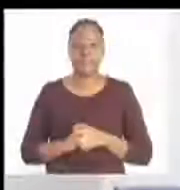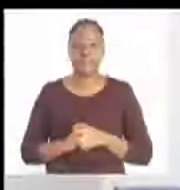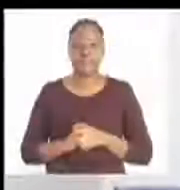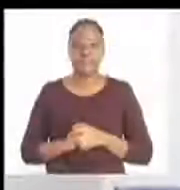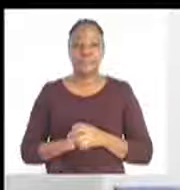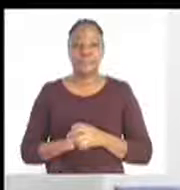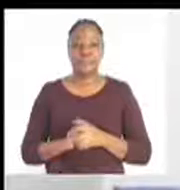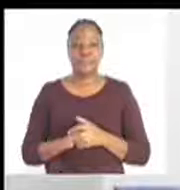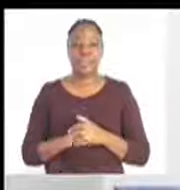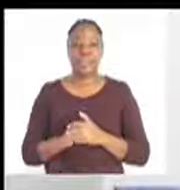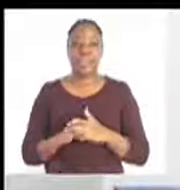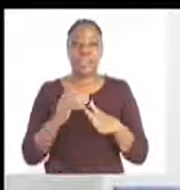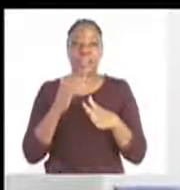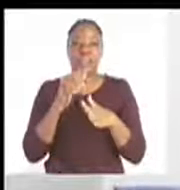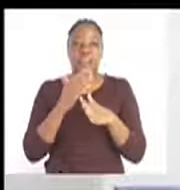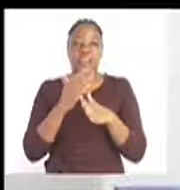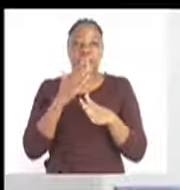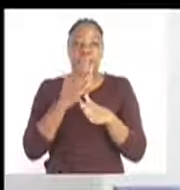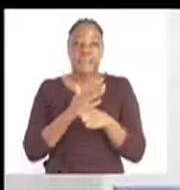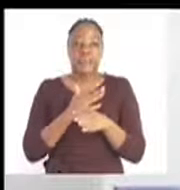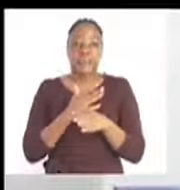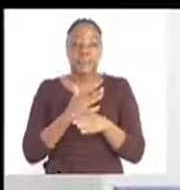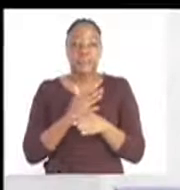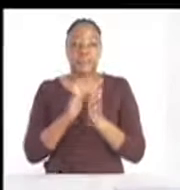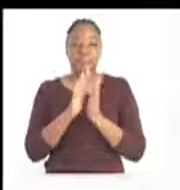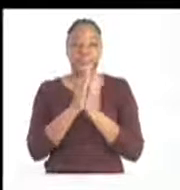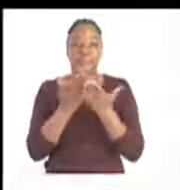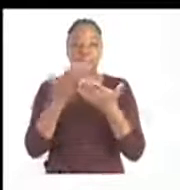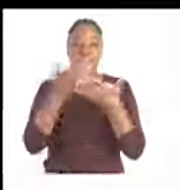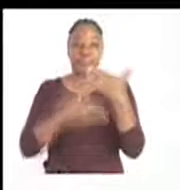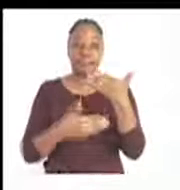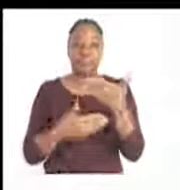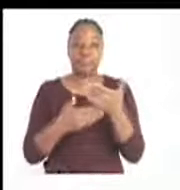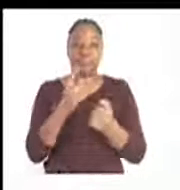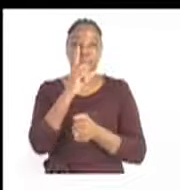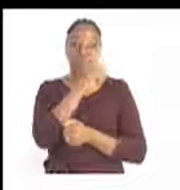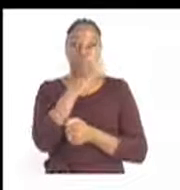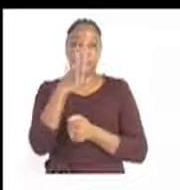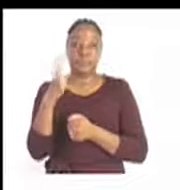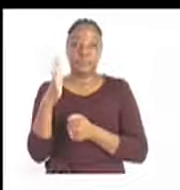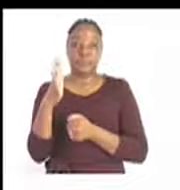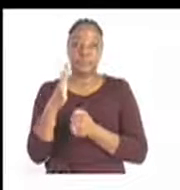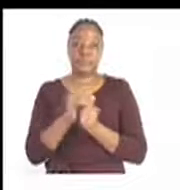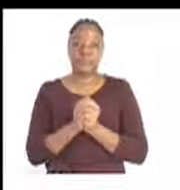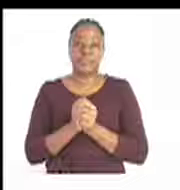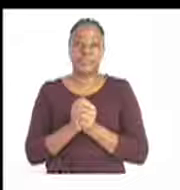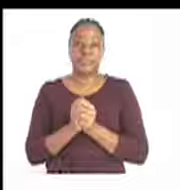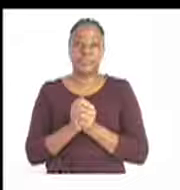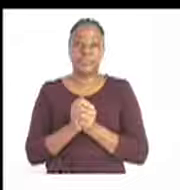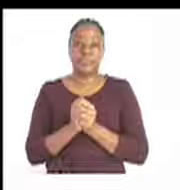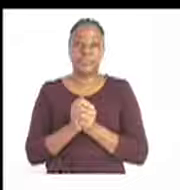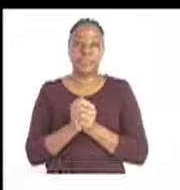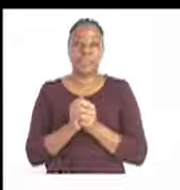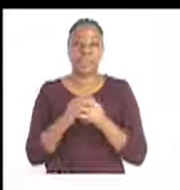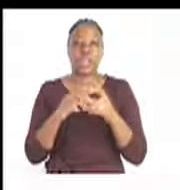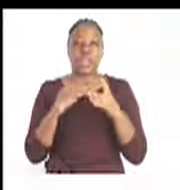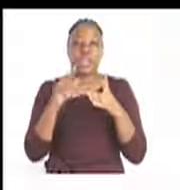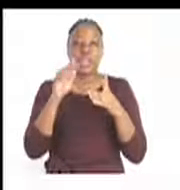Our next exercise can be found on page 15. Here we are talking about liters